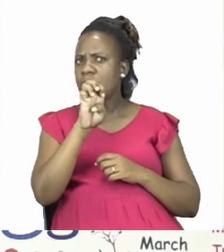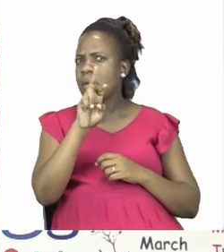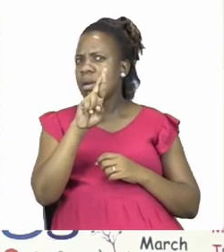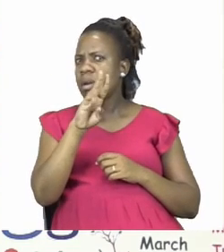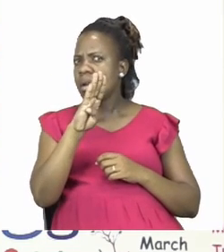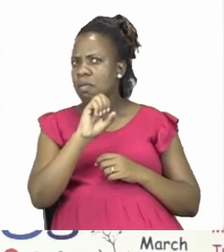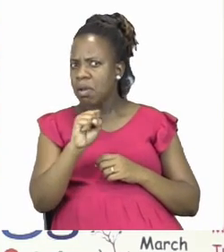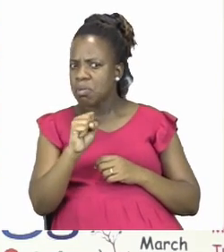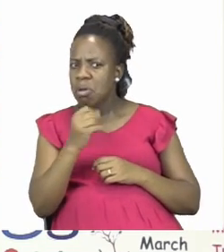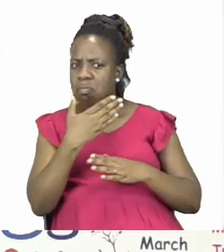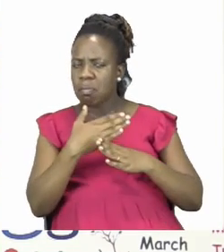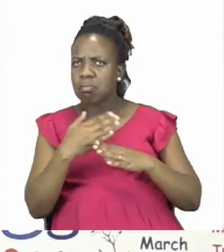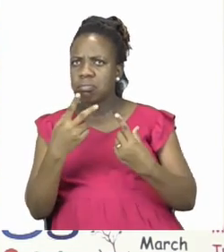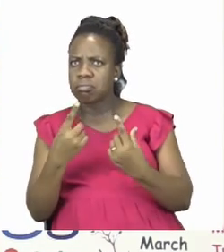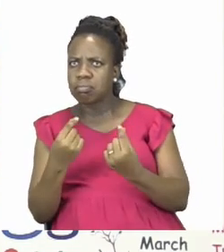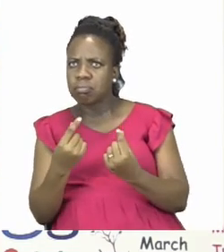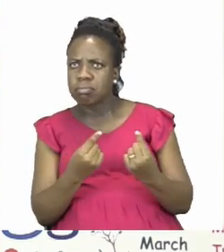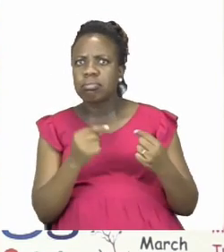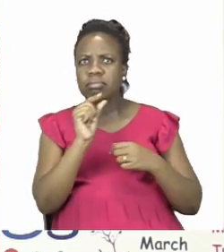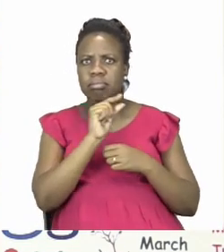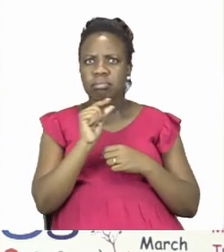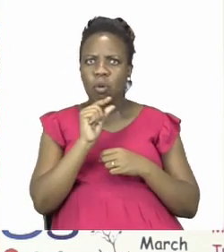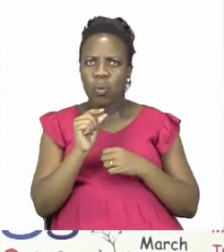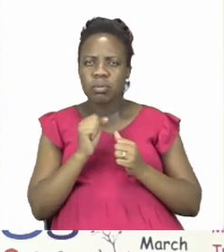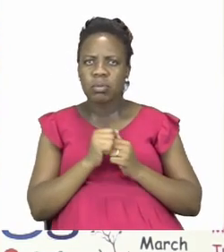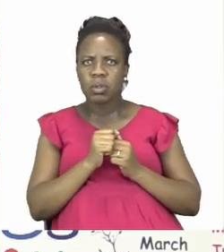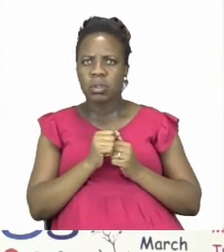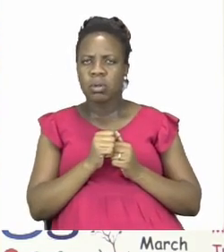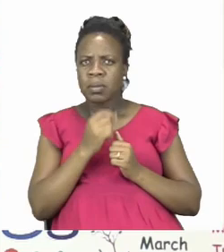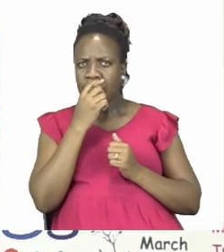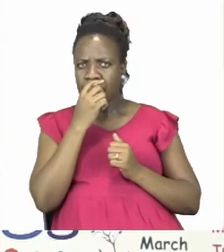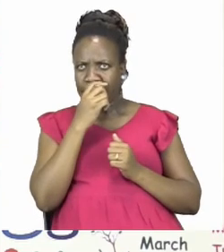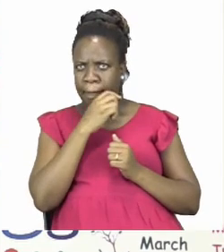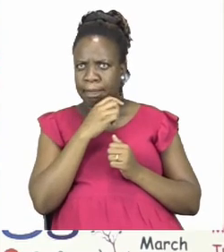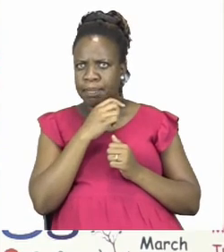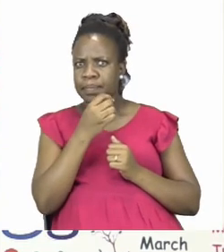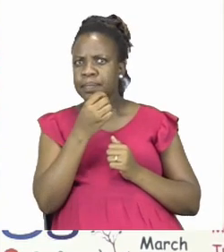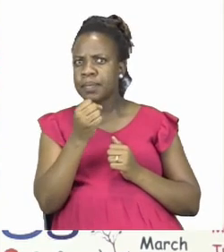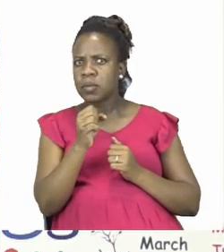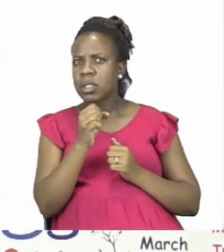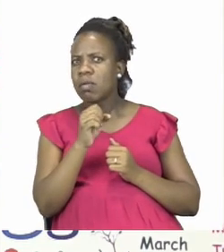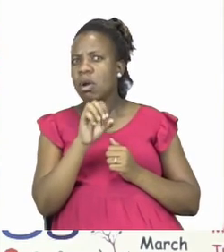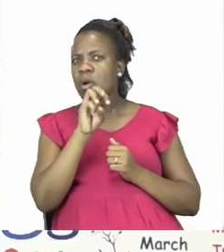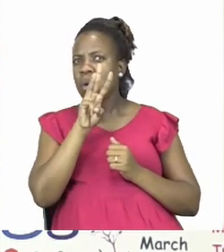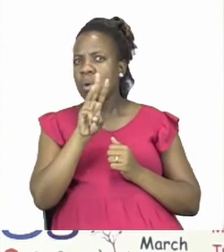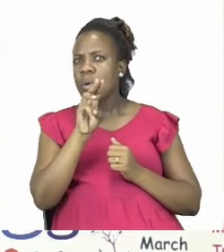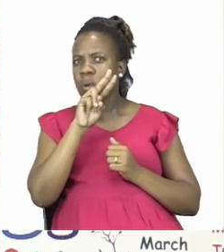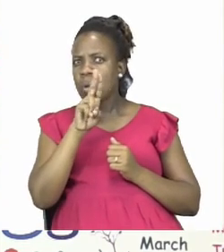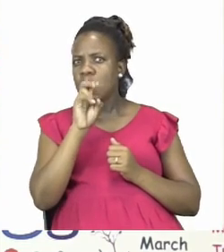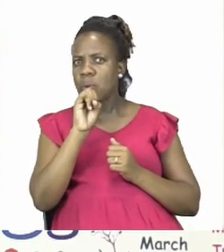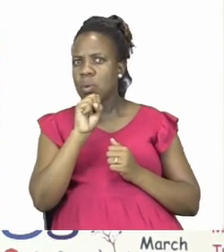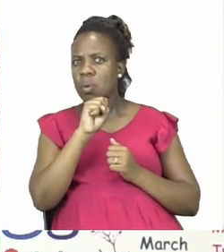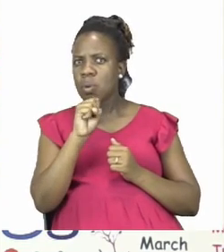are doing words. So here we have the word whisper. So when you